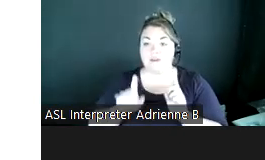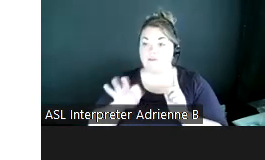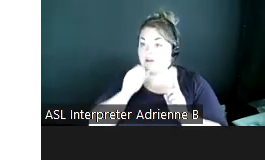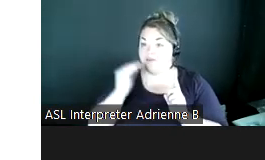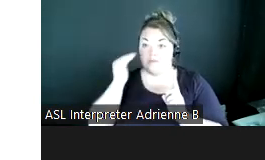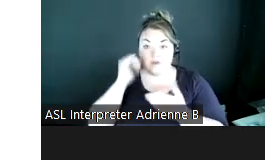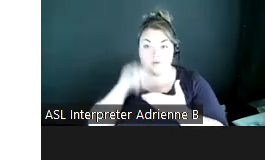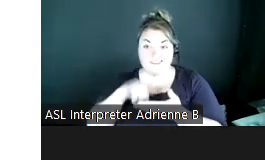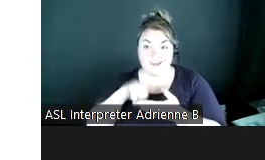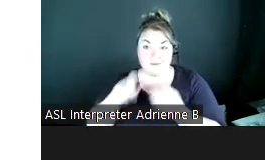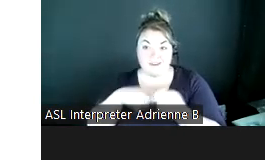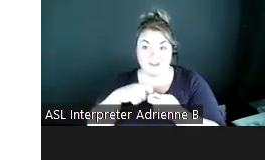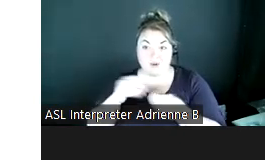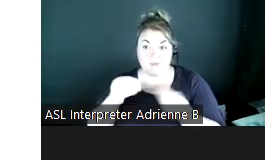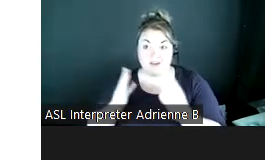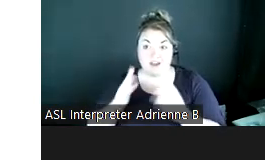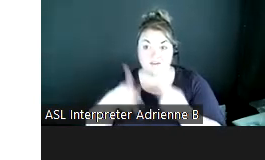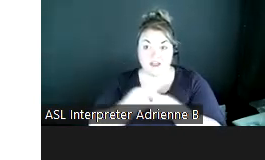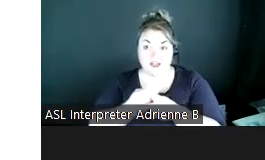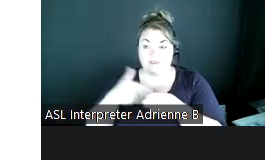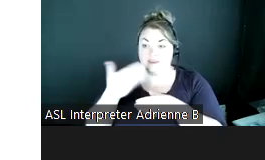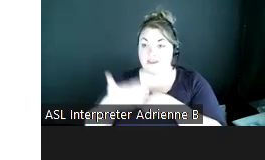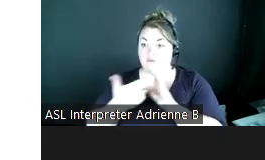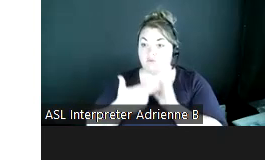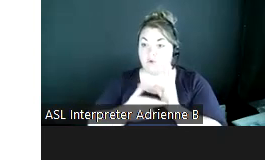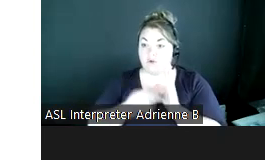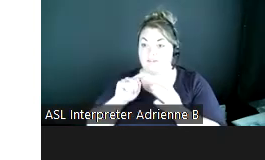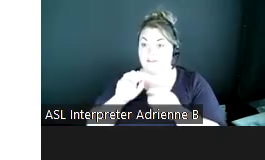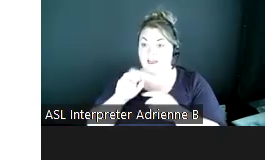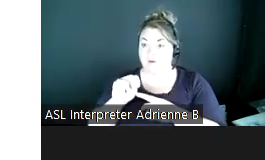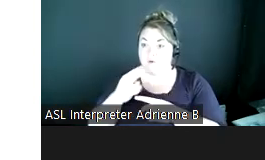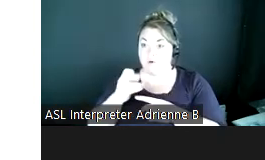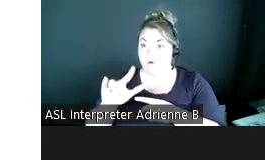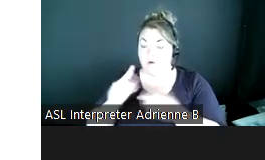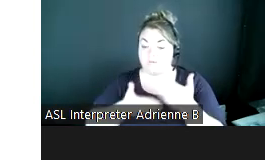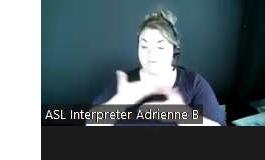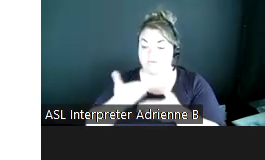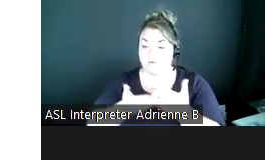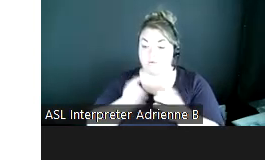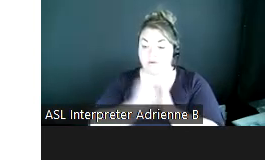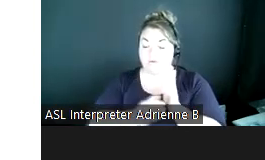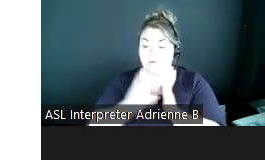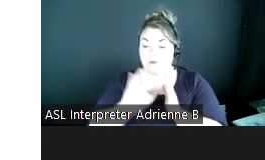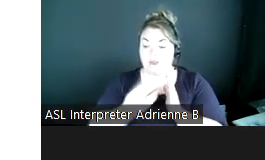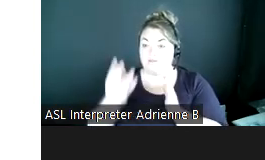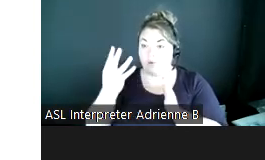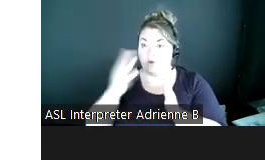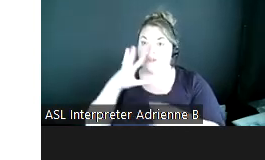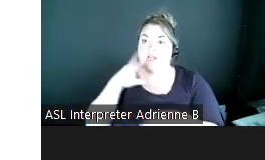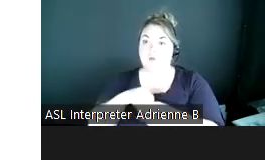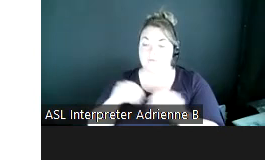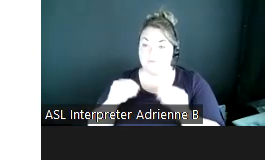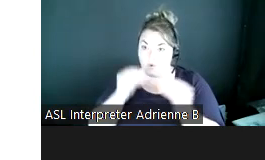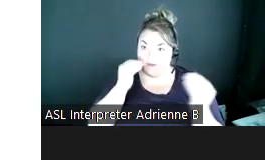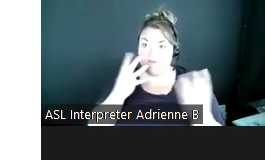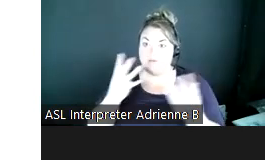that particular provider type, our next rules town hall, walking through chapters 3 and 4, will include more